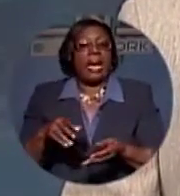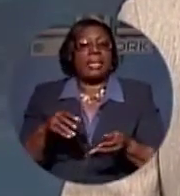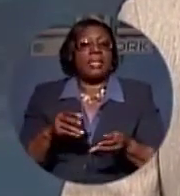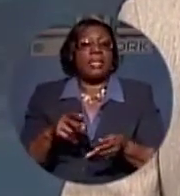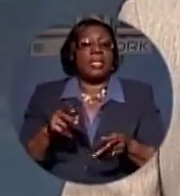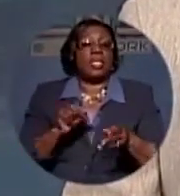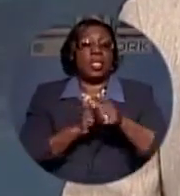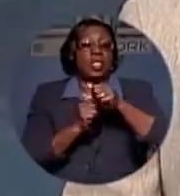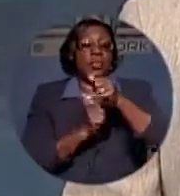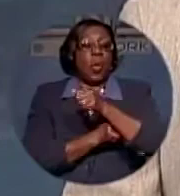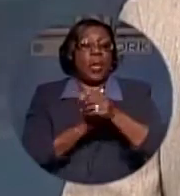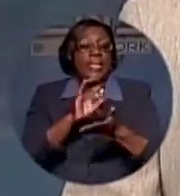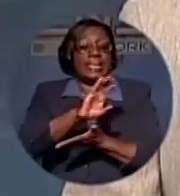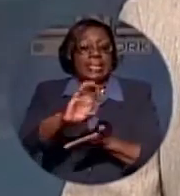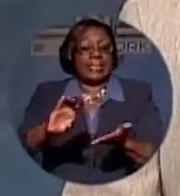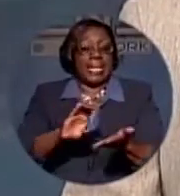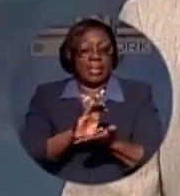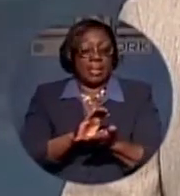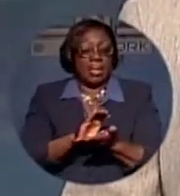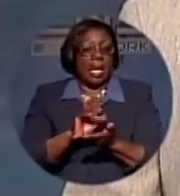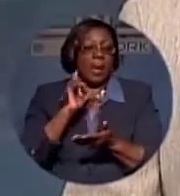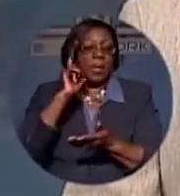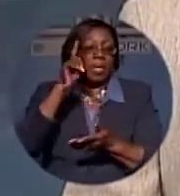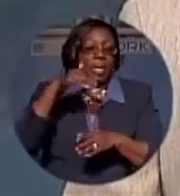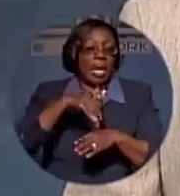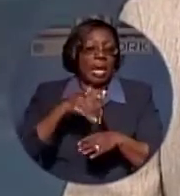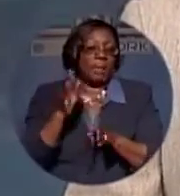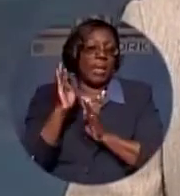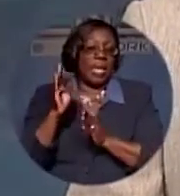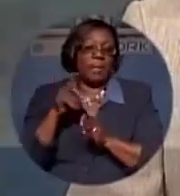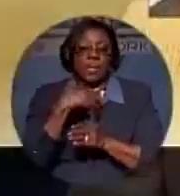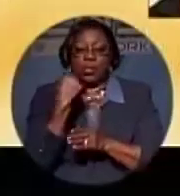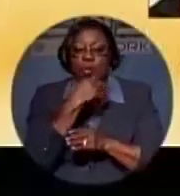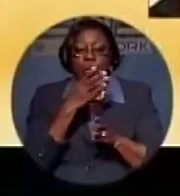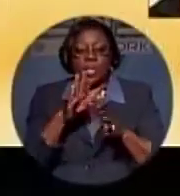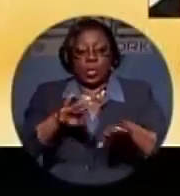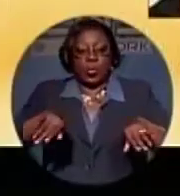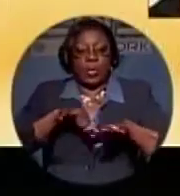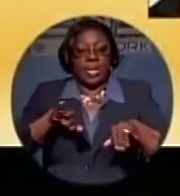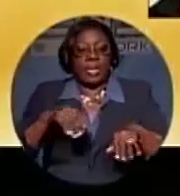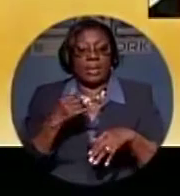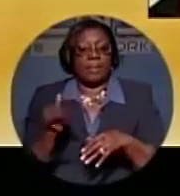And tonight we continue our look at Bahamian swimmer profiles.